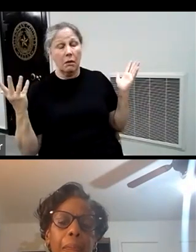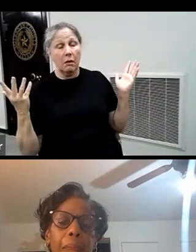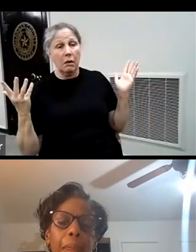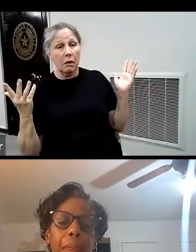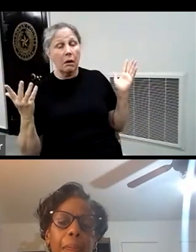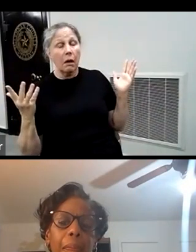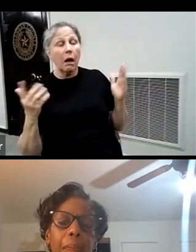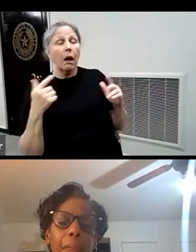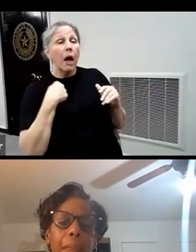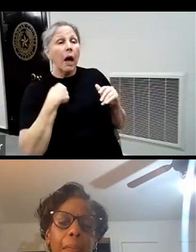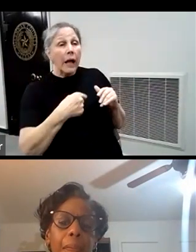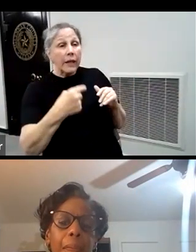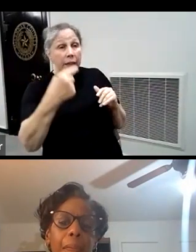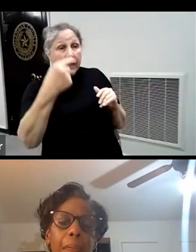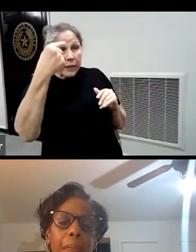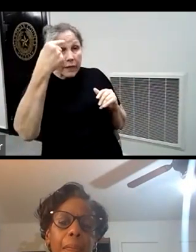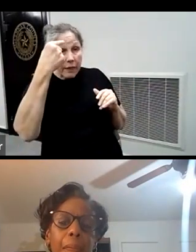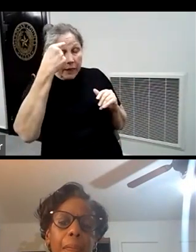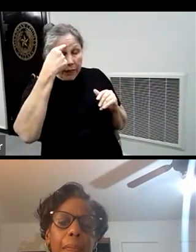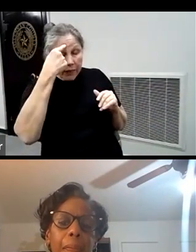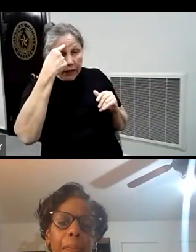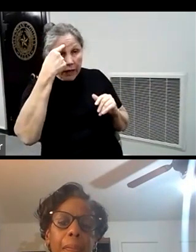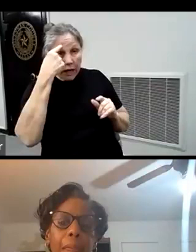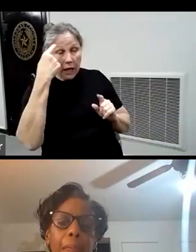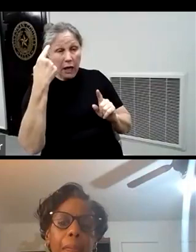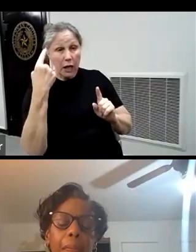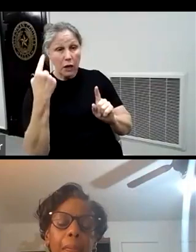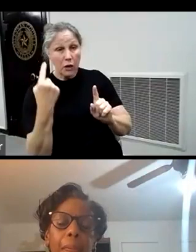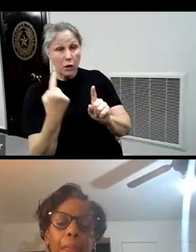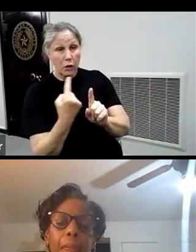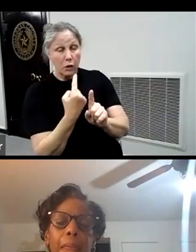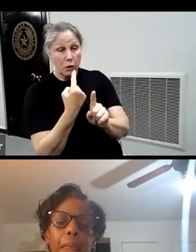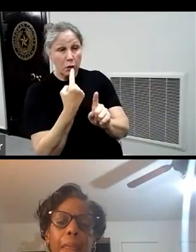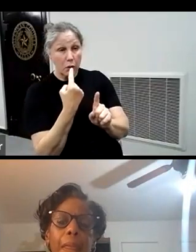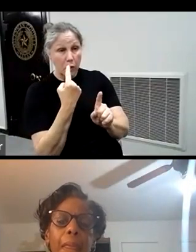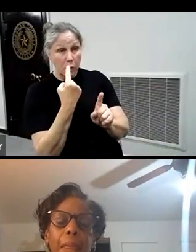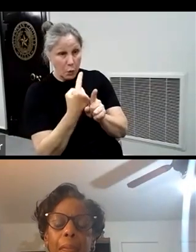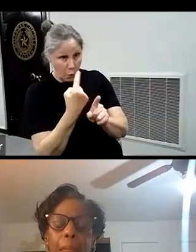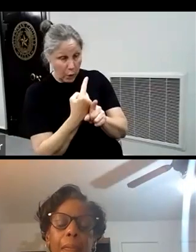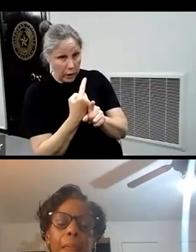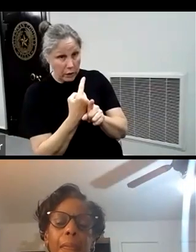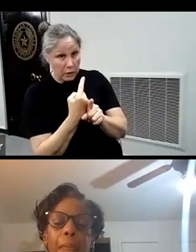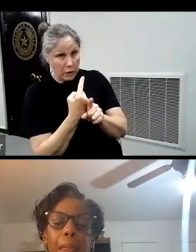I think to some extent you're correct there that we're not